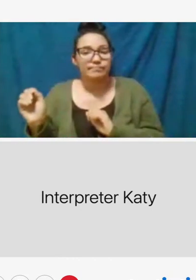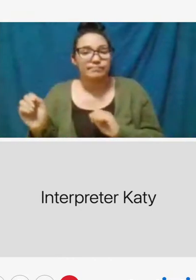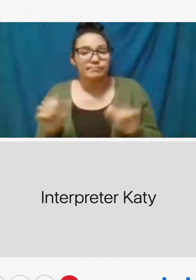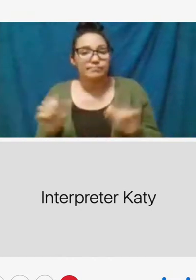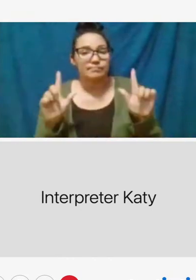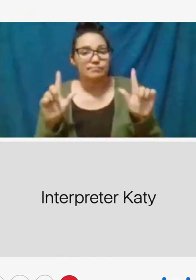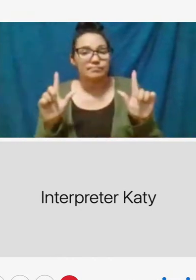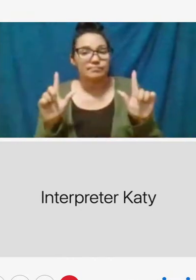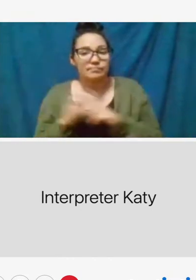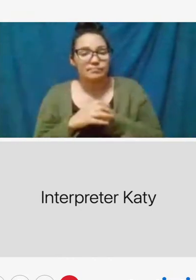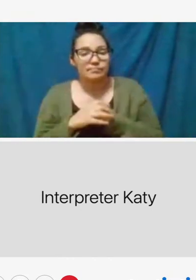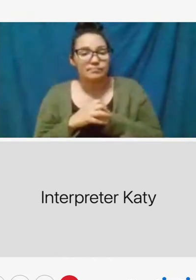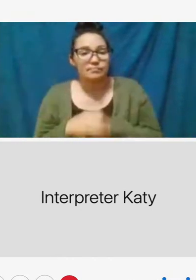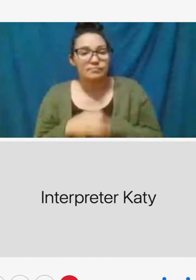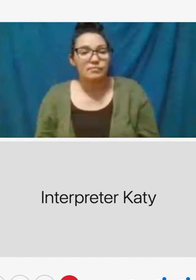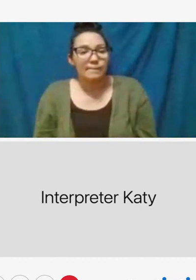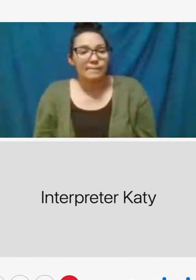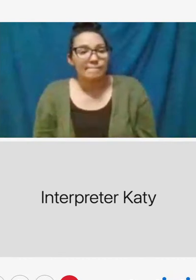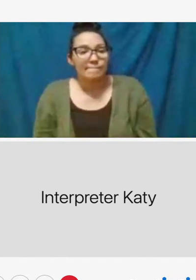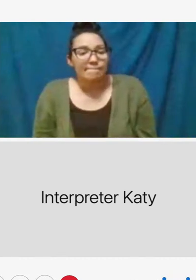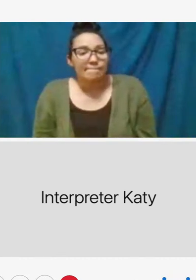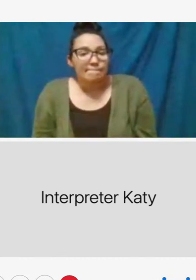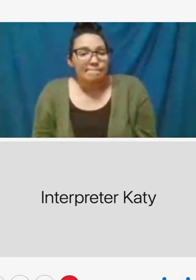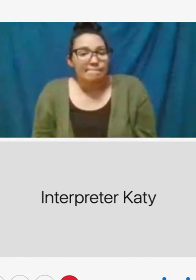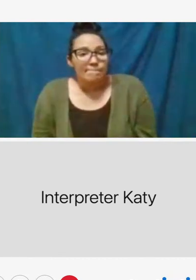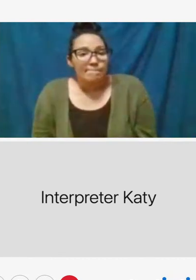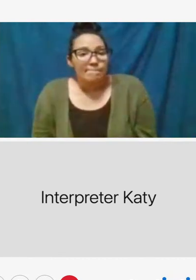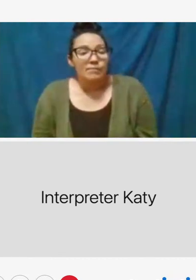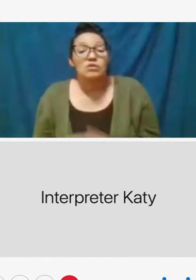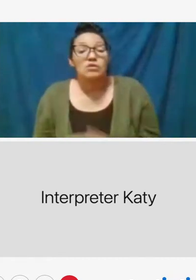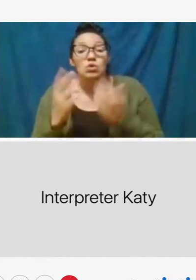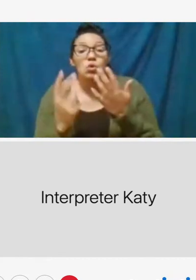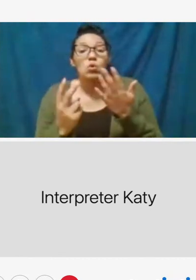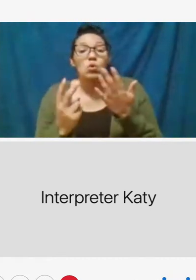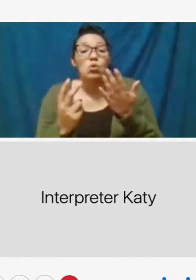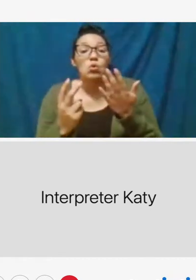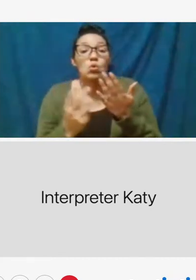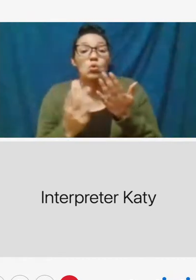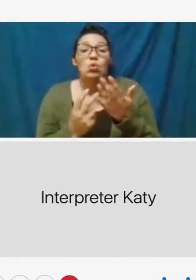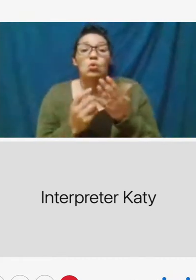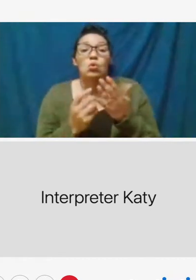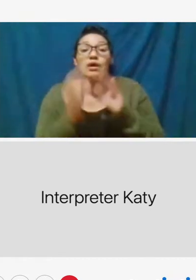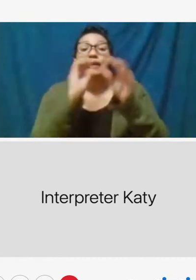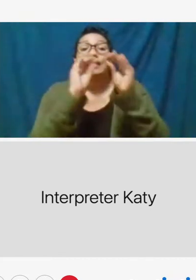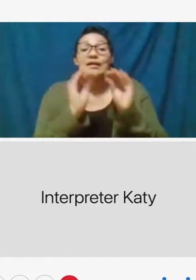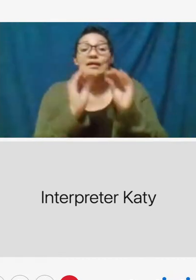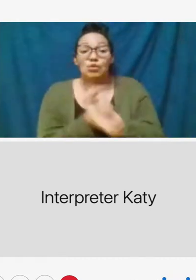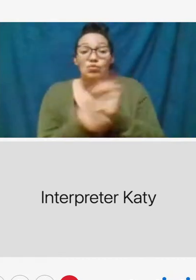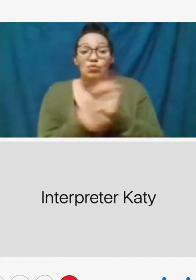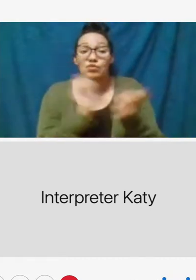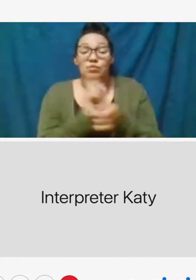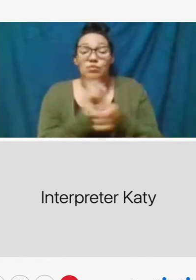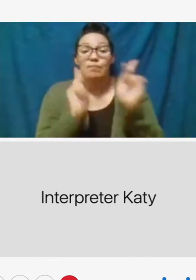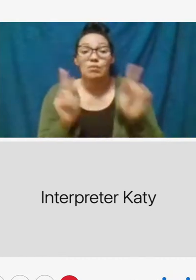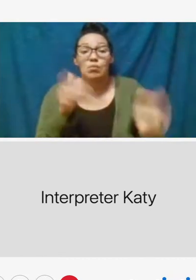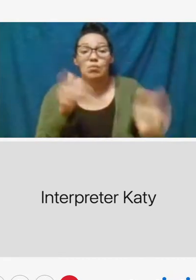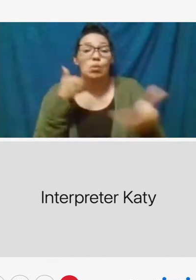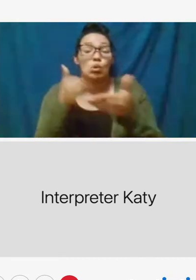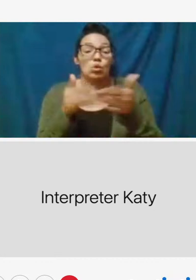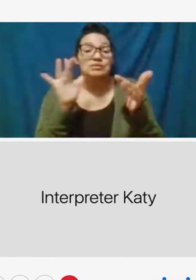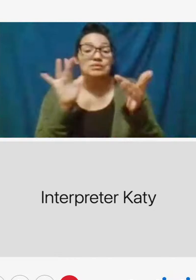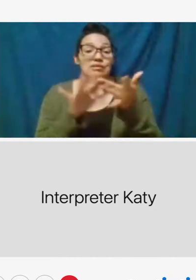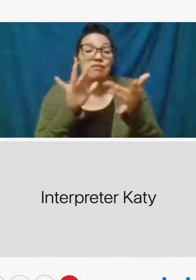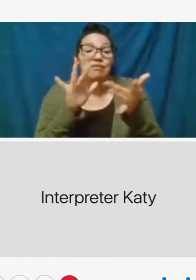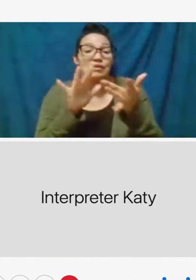please so the revision was to close contact return a person who's a close contact to work time frame and